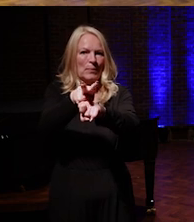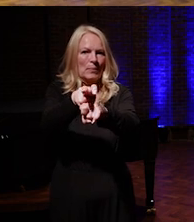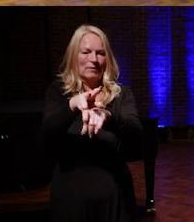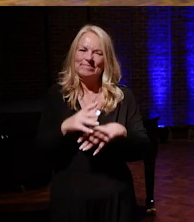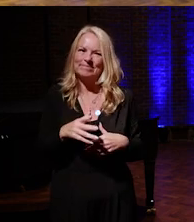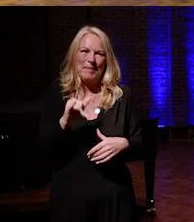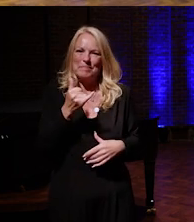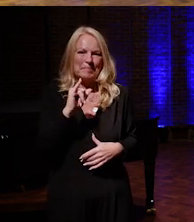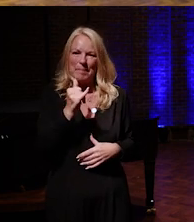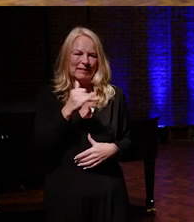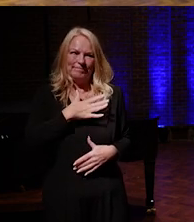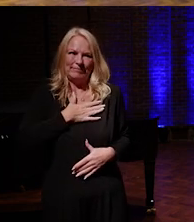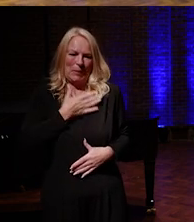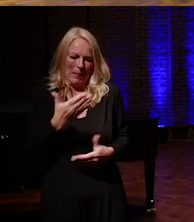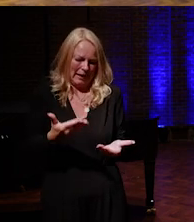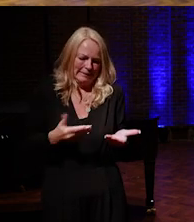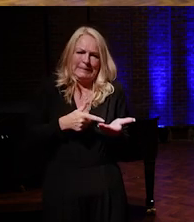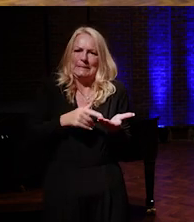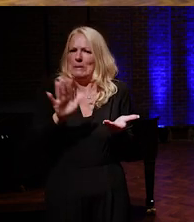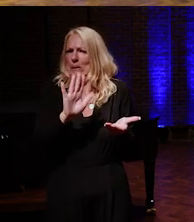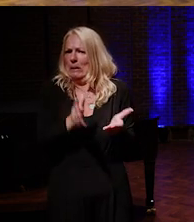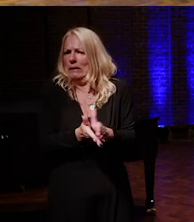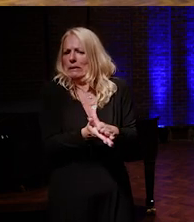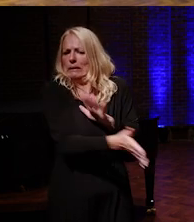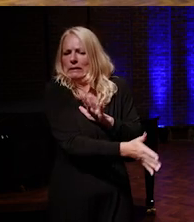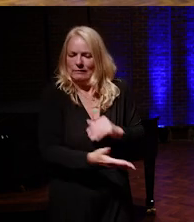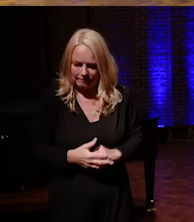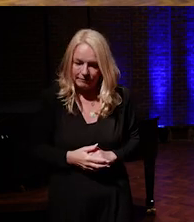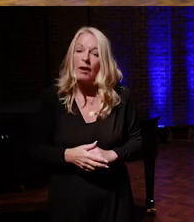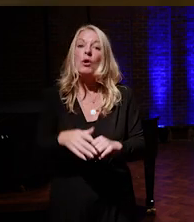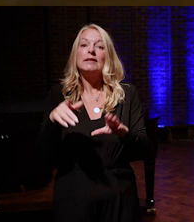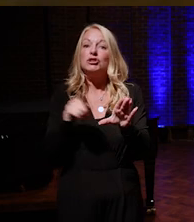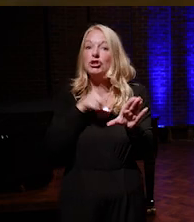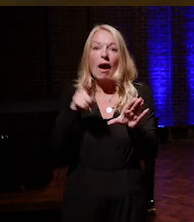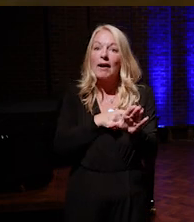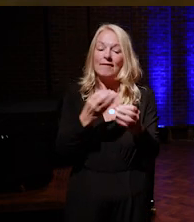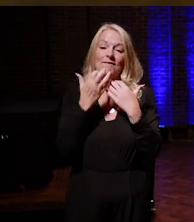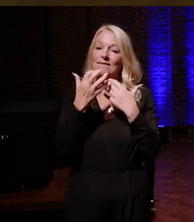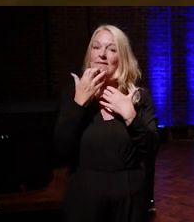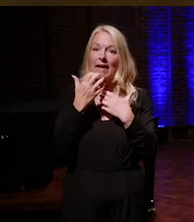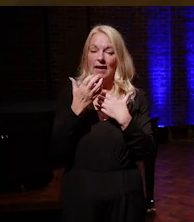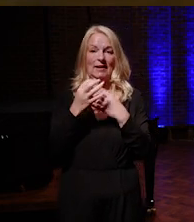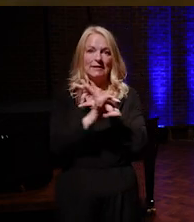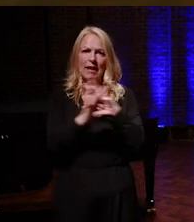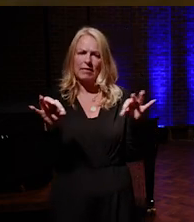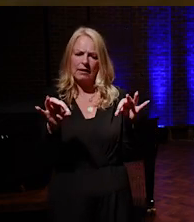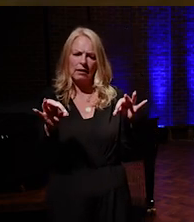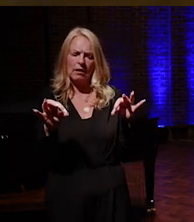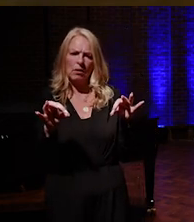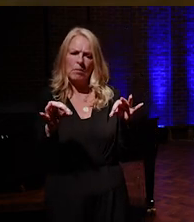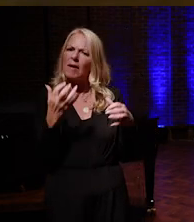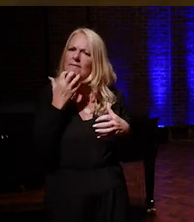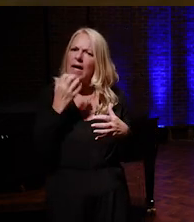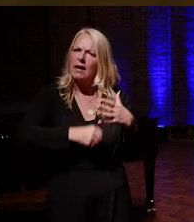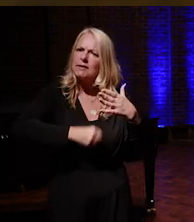be quite so obliging. And so, if when kids are young, they don't have these fears, when do they develop them and